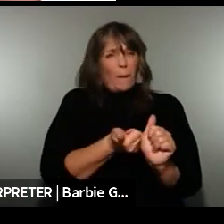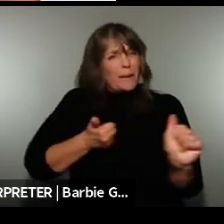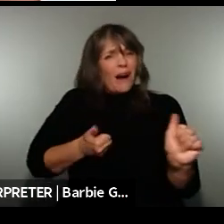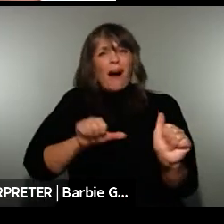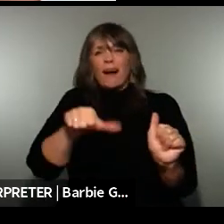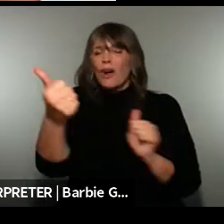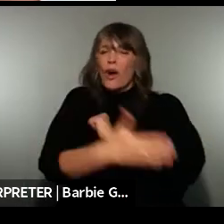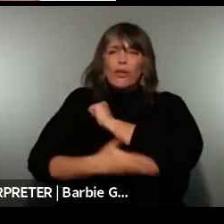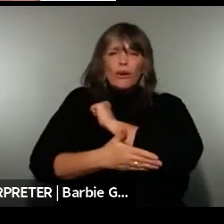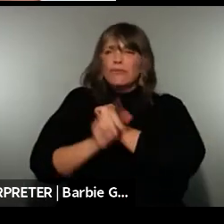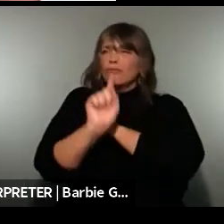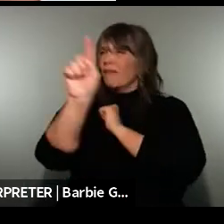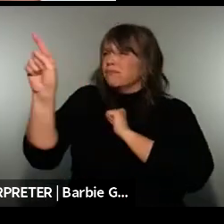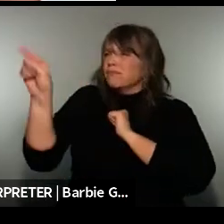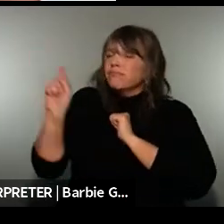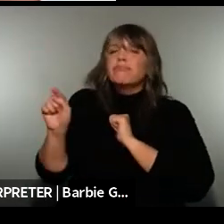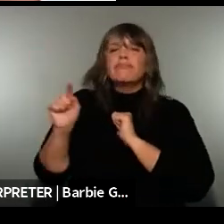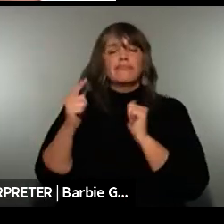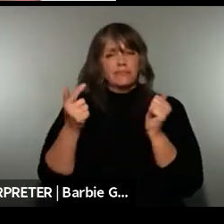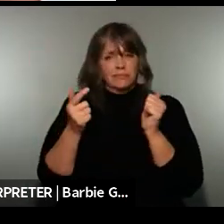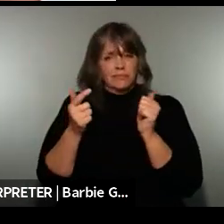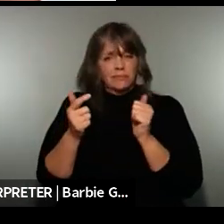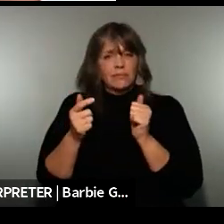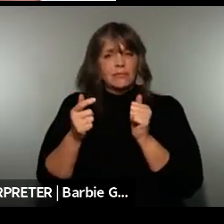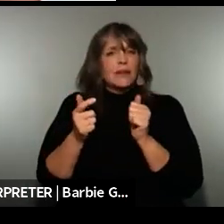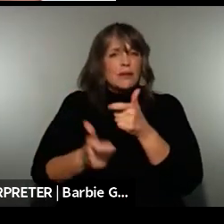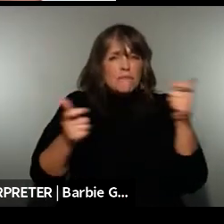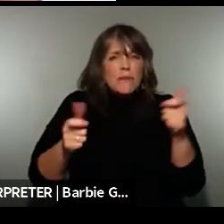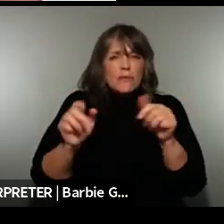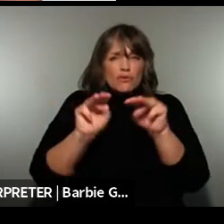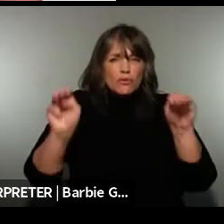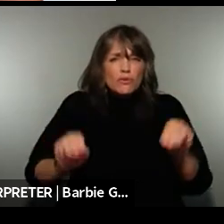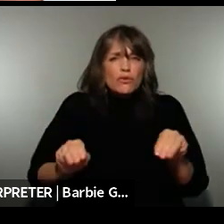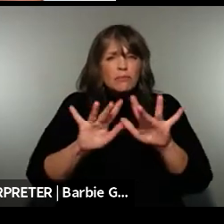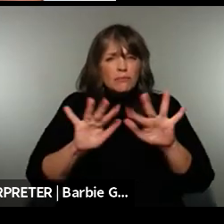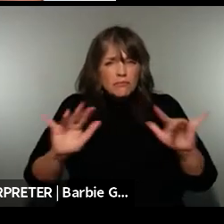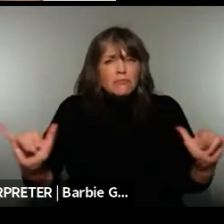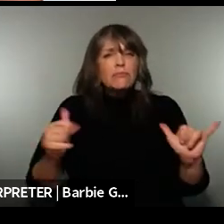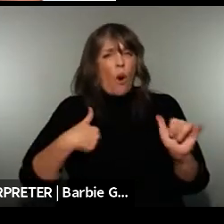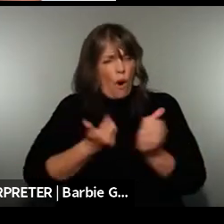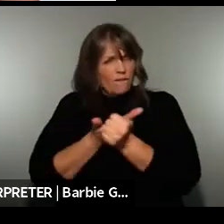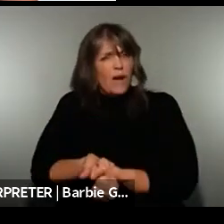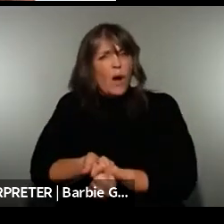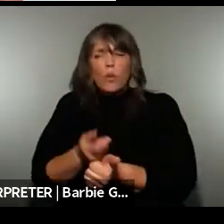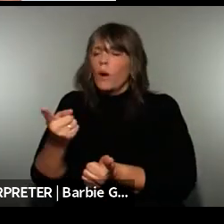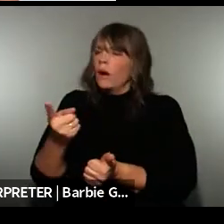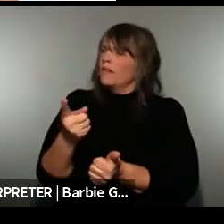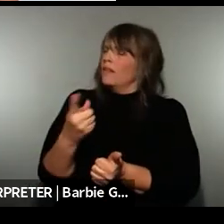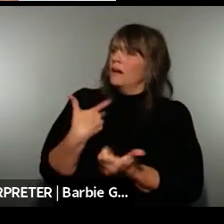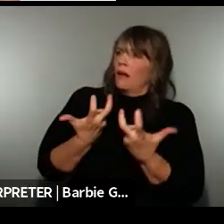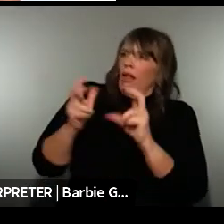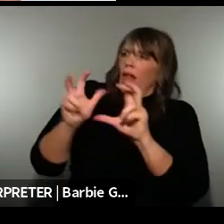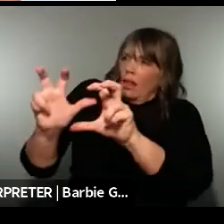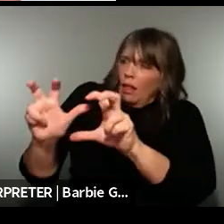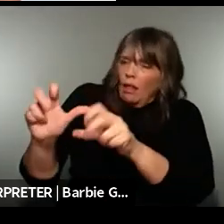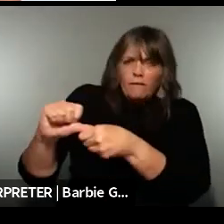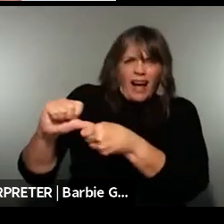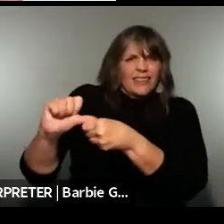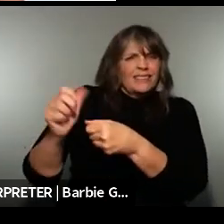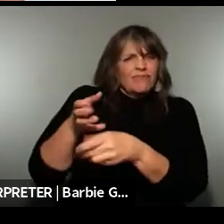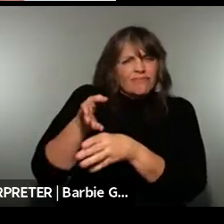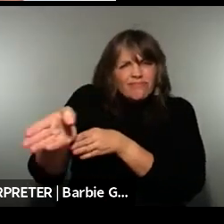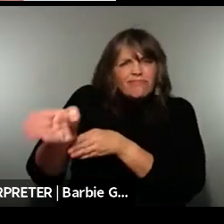from fossil fuels. Major museums are starting this. And I mean, maybe, you know, feel free team to jump in, but this might be a nice